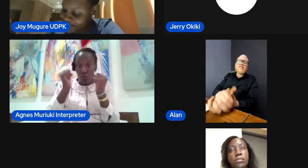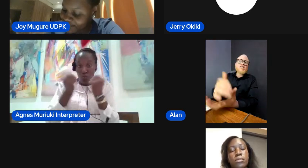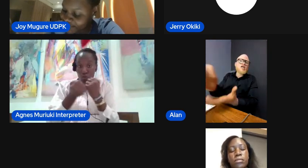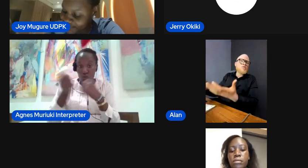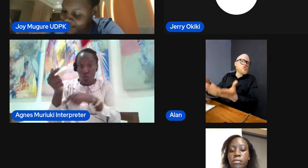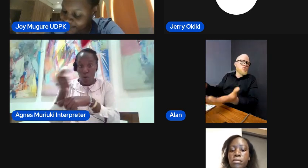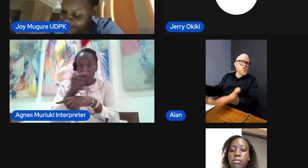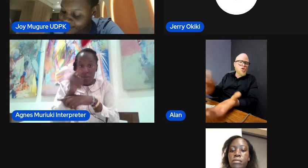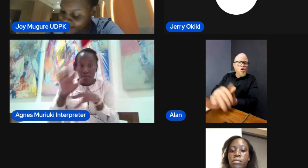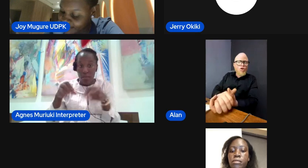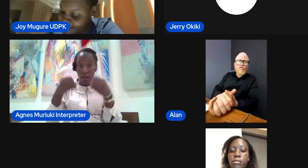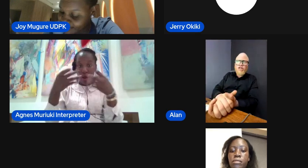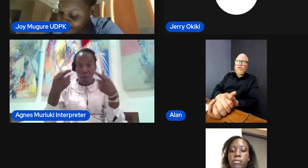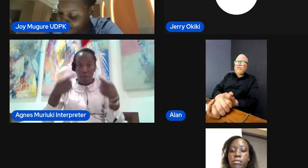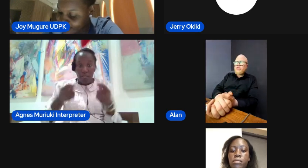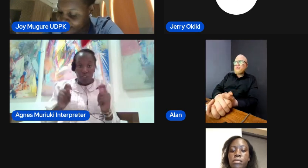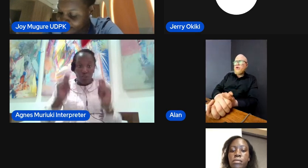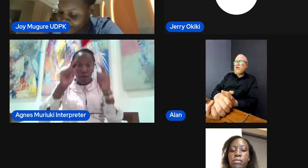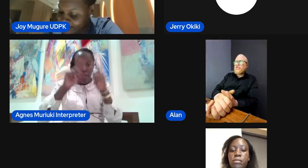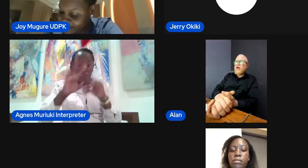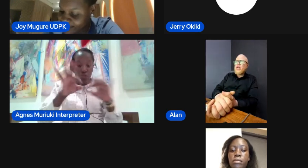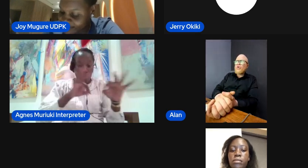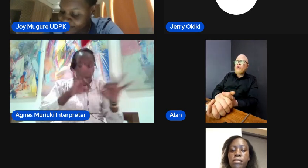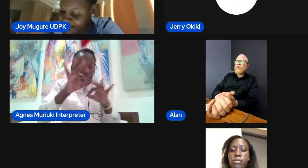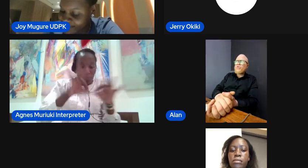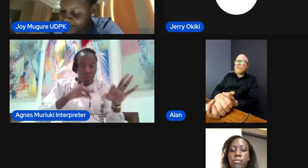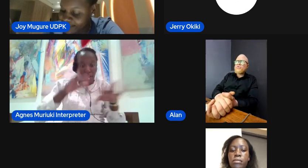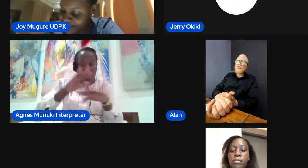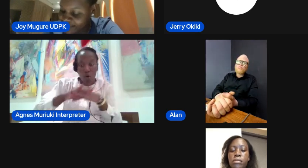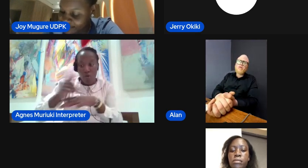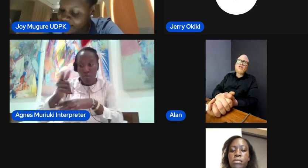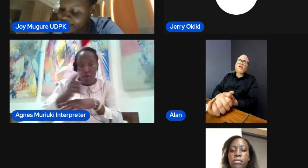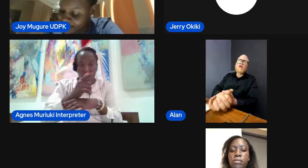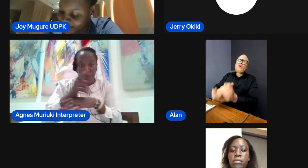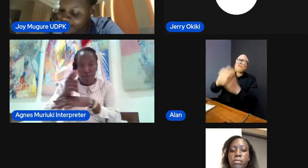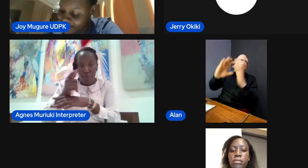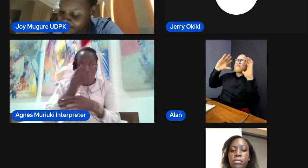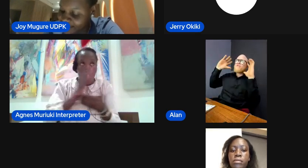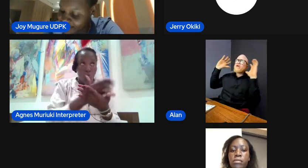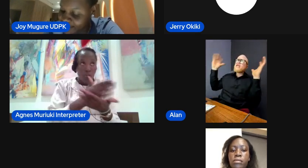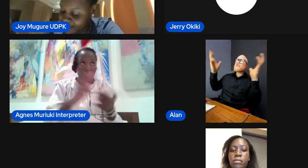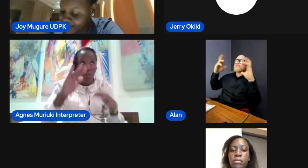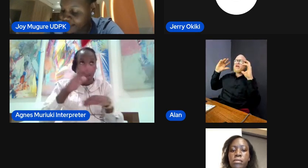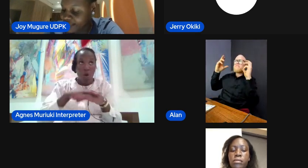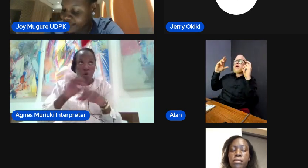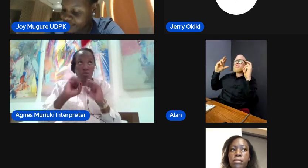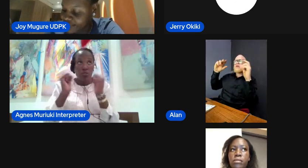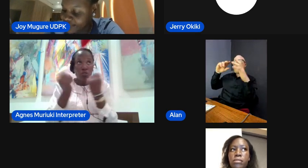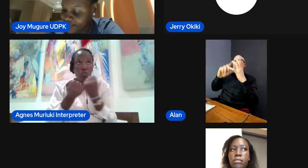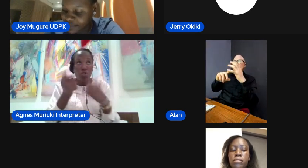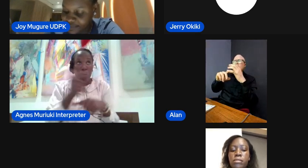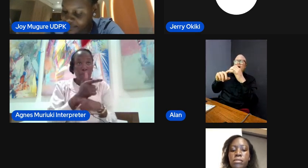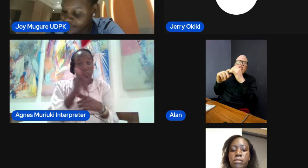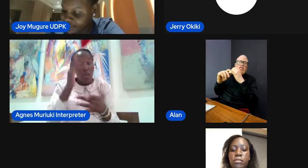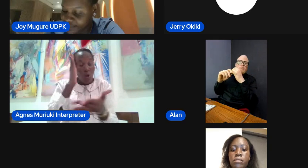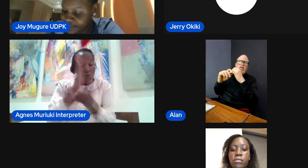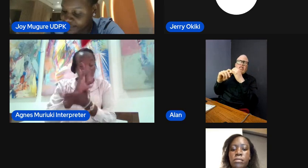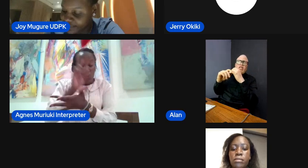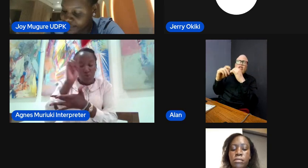to share descriptions of videos that we are sharing on social media? So we really need to think about,